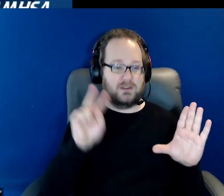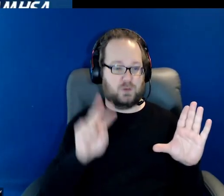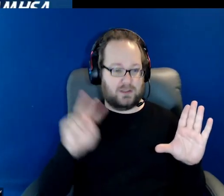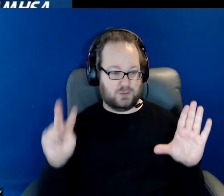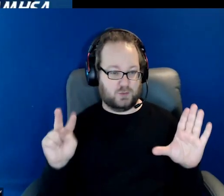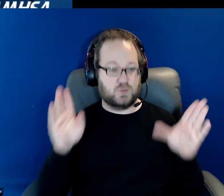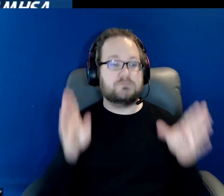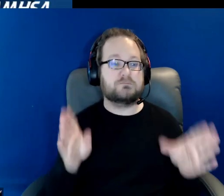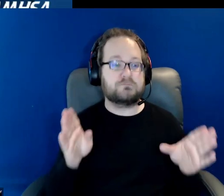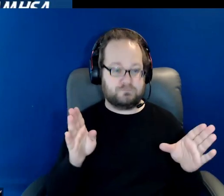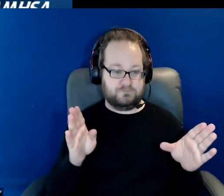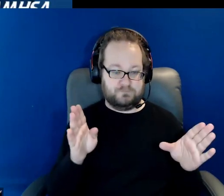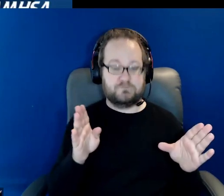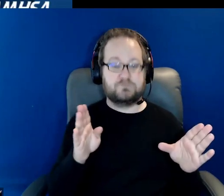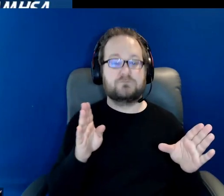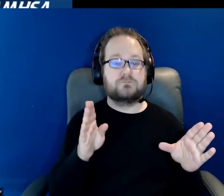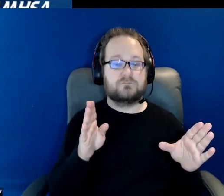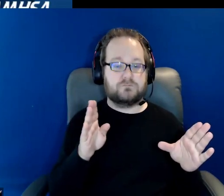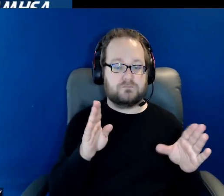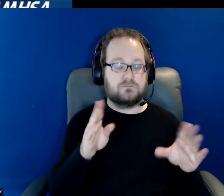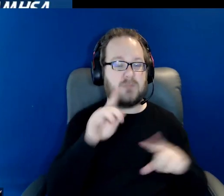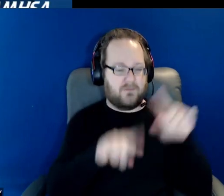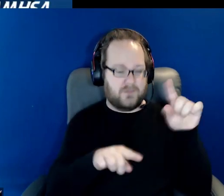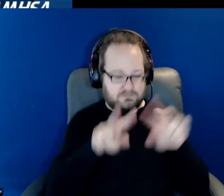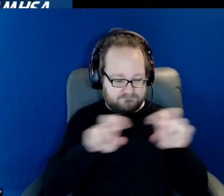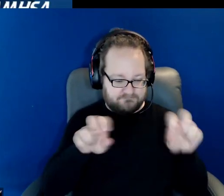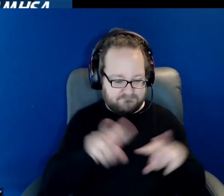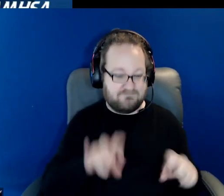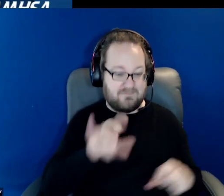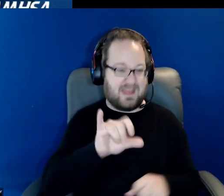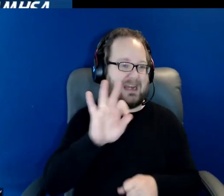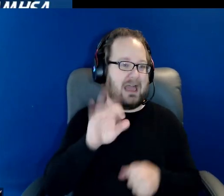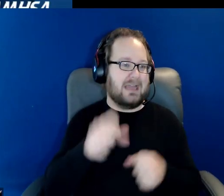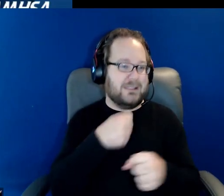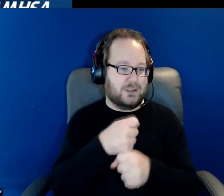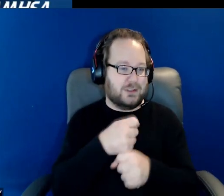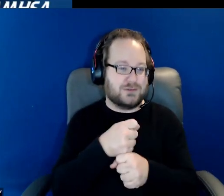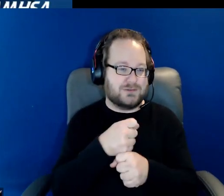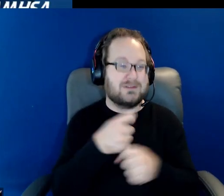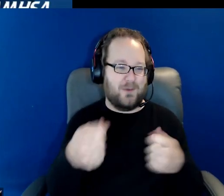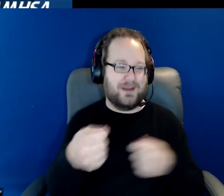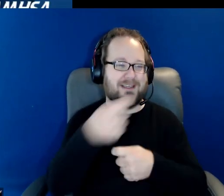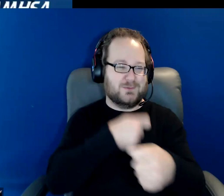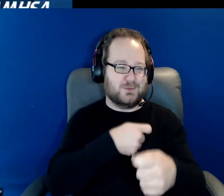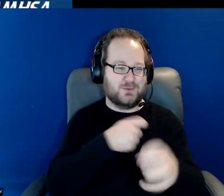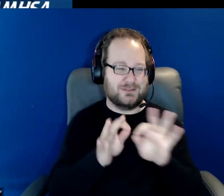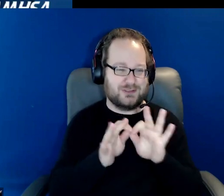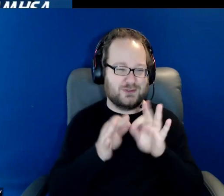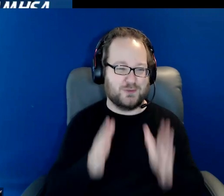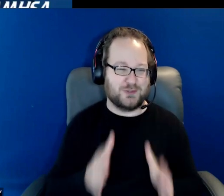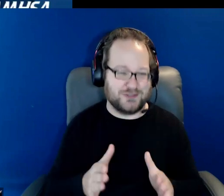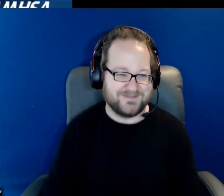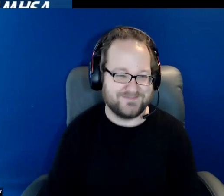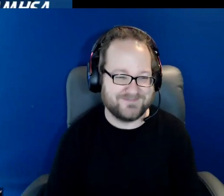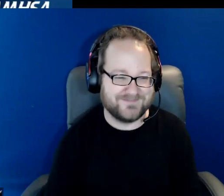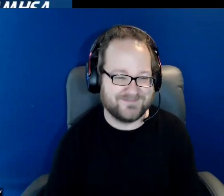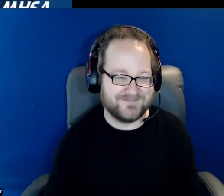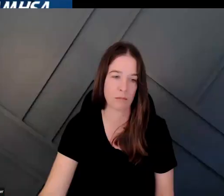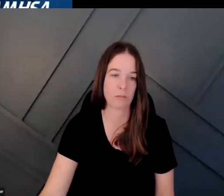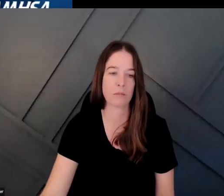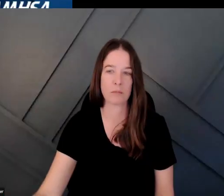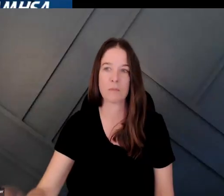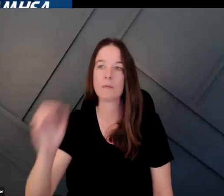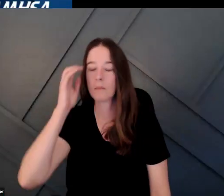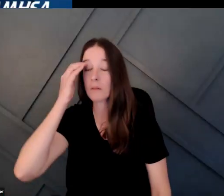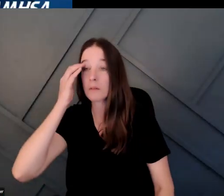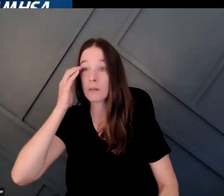2022. So looking at a range of almost 9 years. Once again, in this data, we see that people over